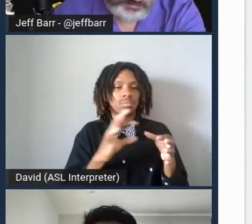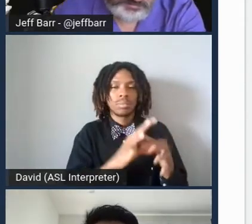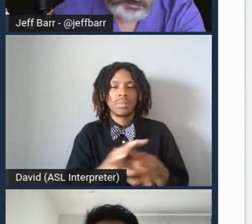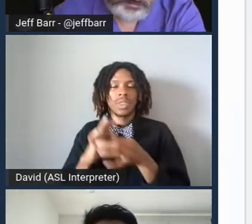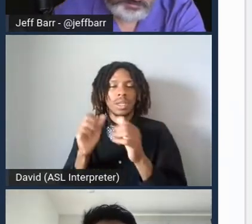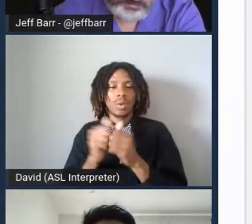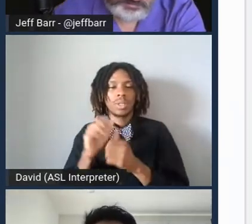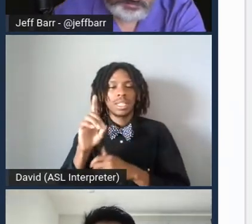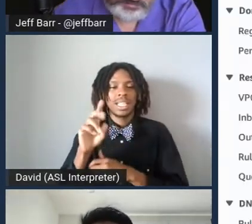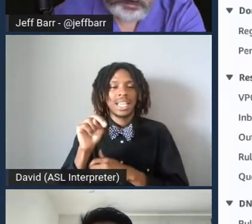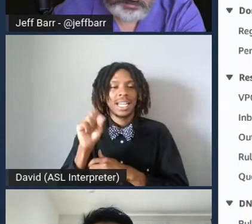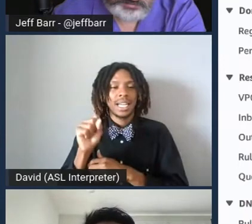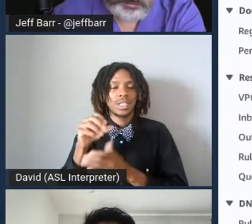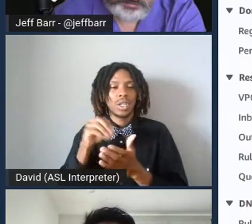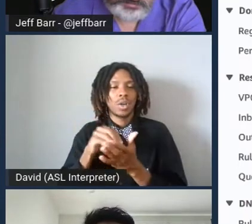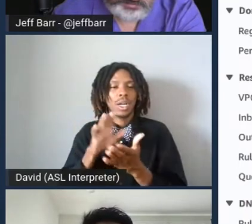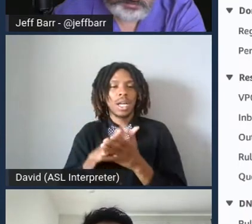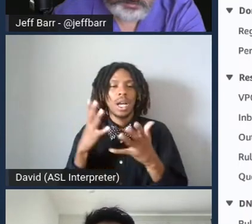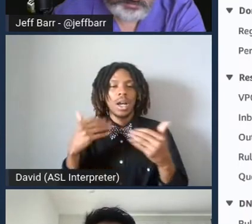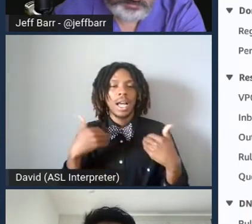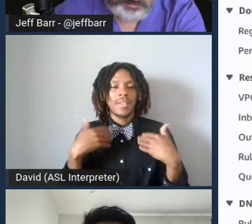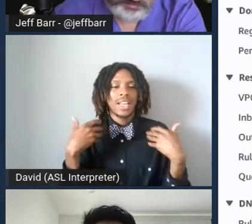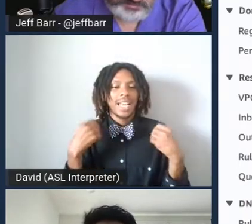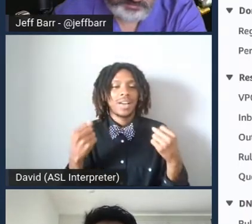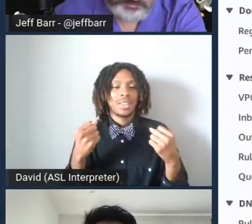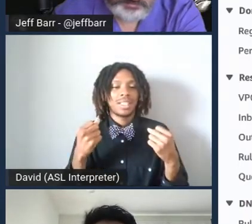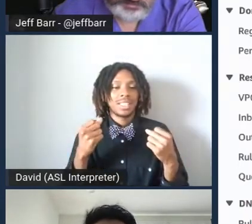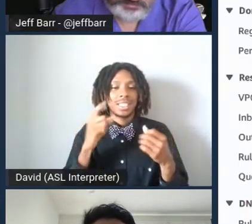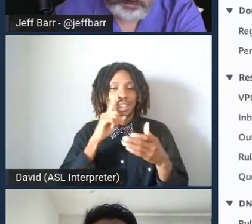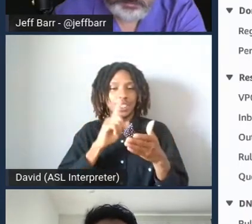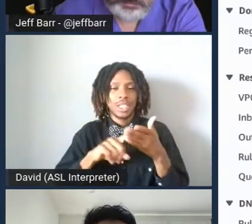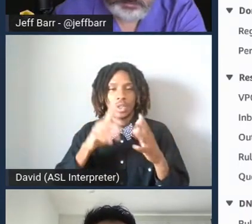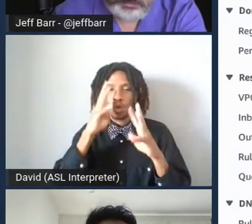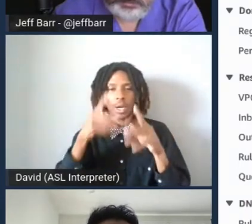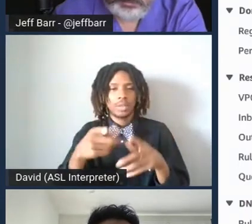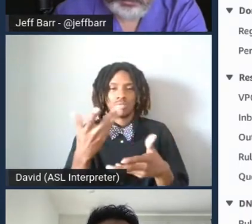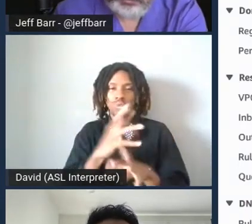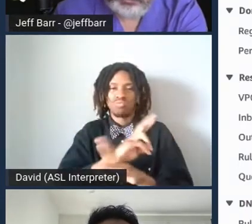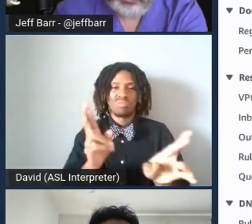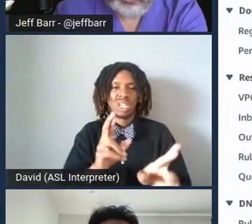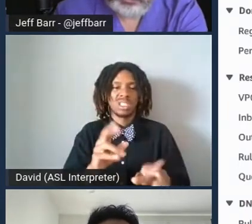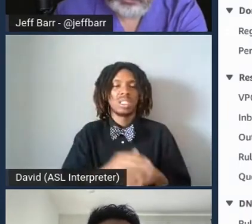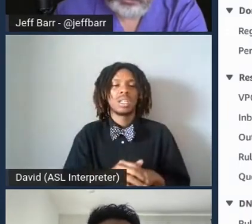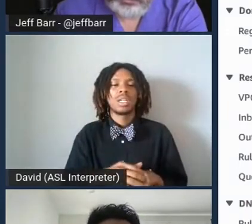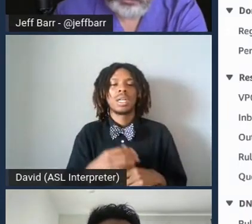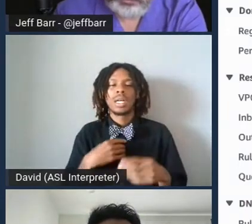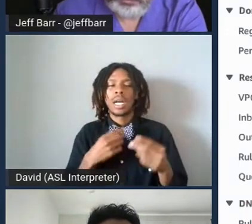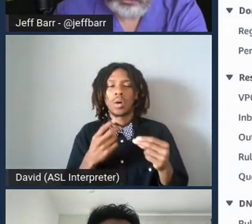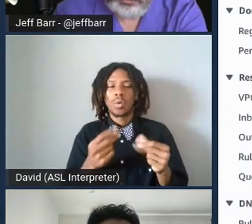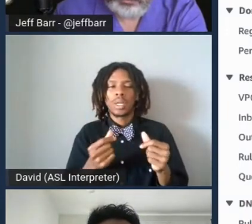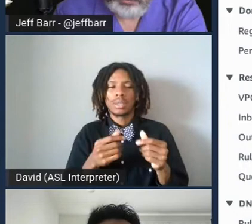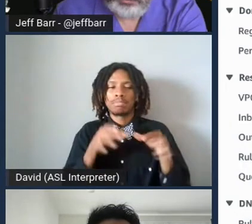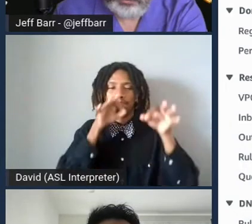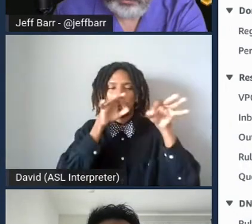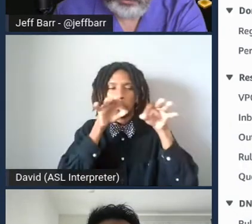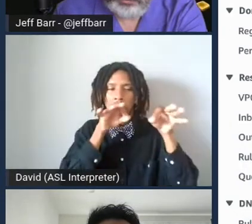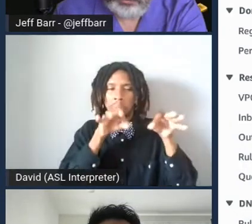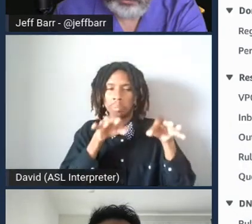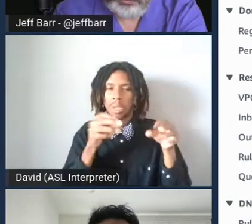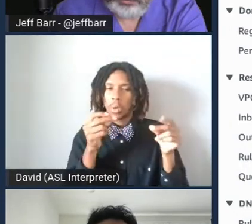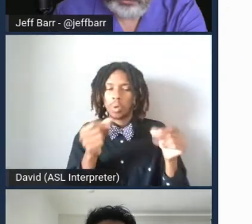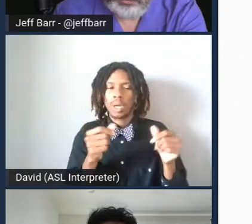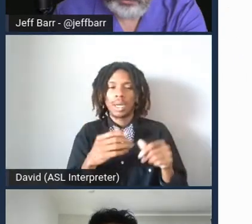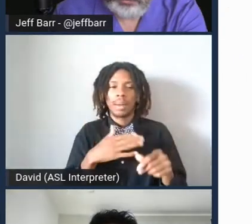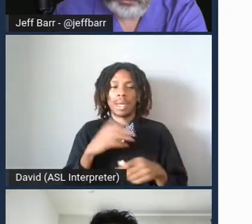DNS record. I already have a health check created for me here. And I'll quickly run through